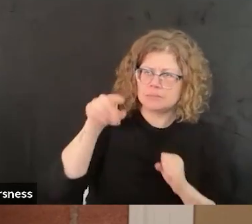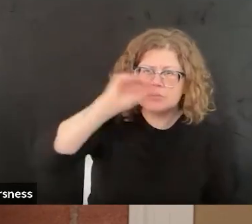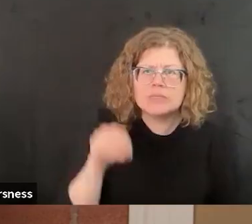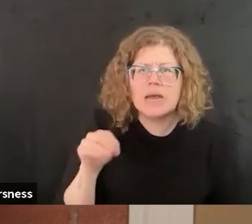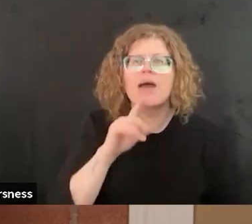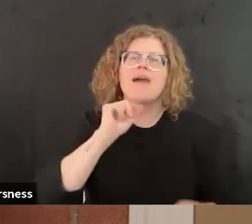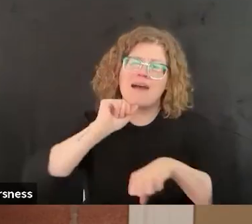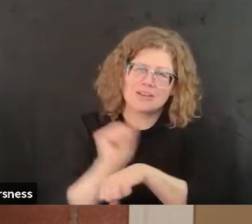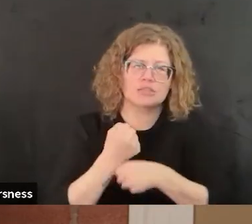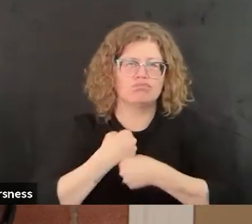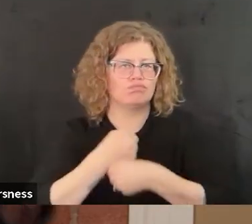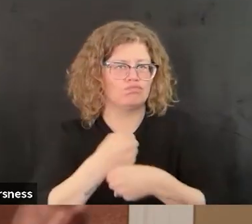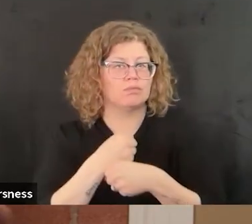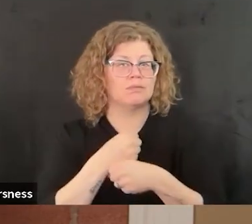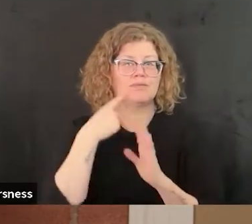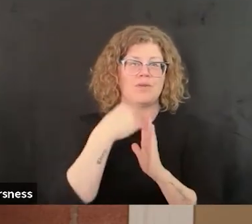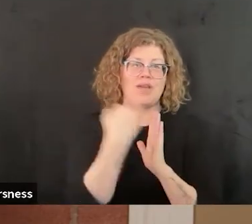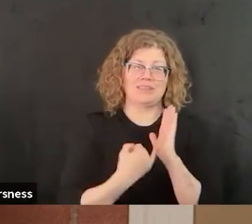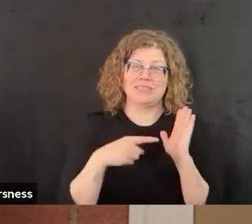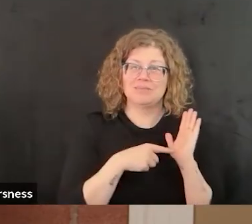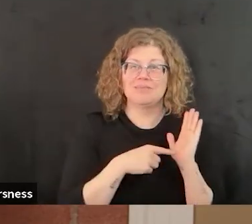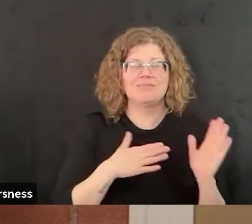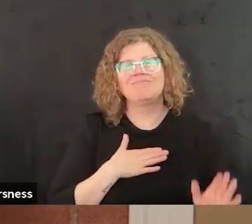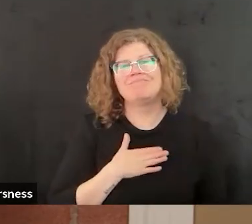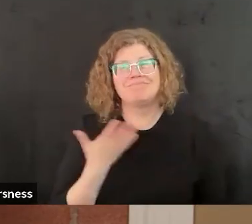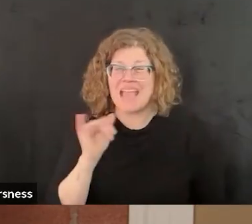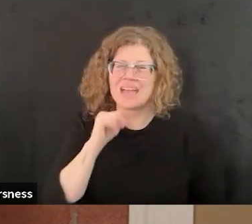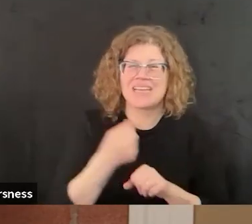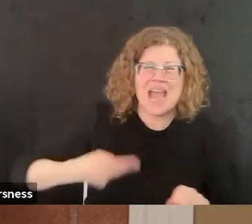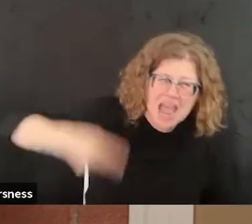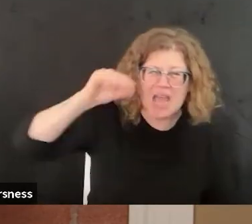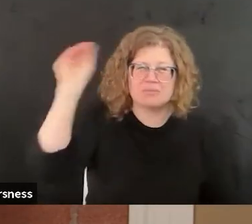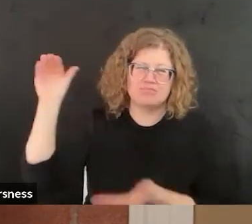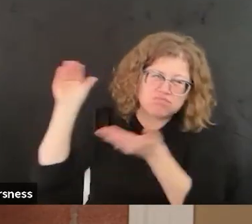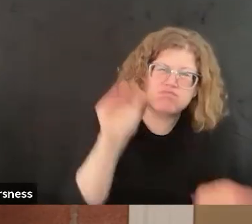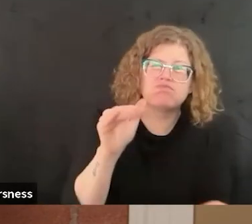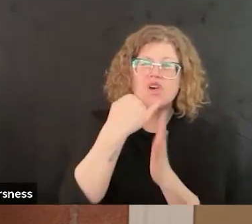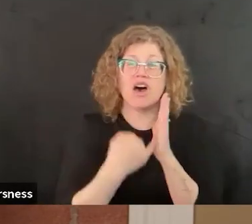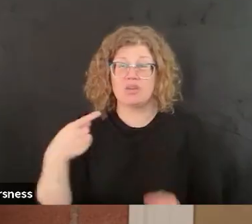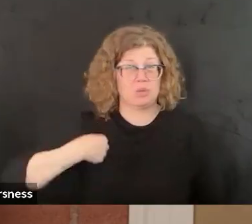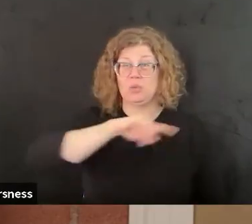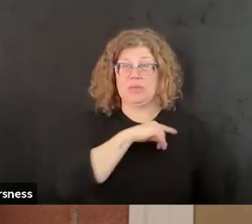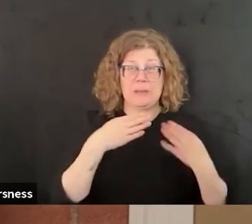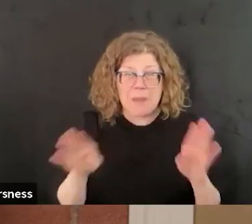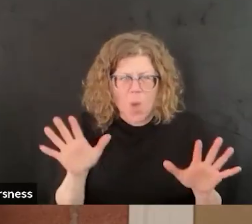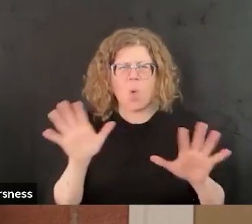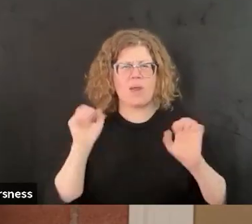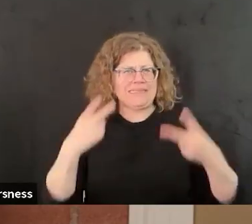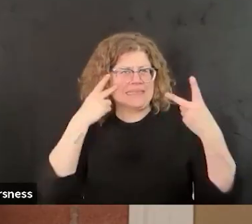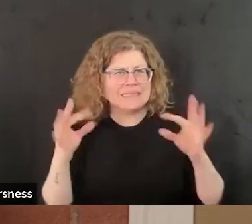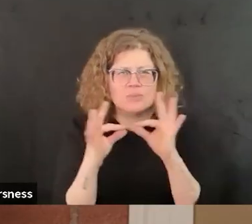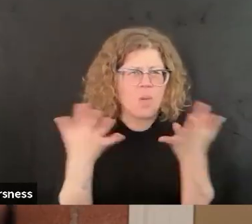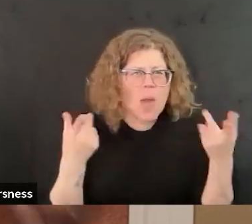art itself. That's where we want the most amount of money to go within any of these budgets so that we're actually seeing the